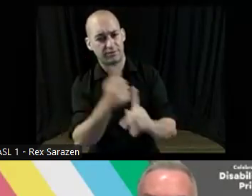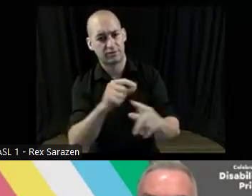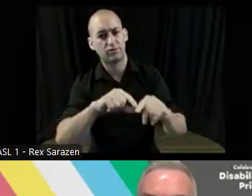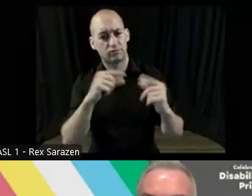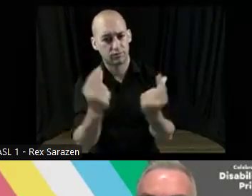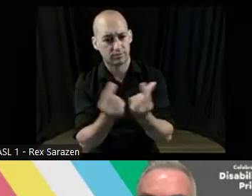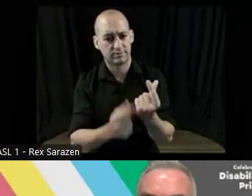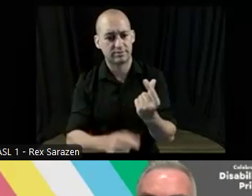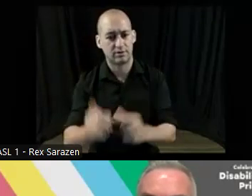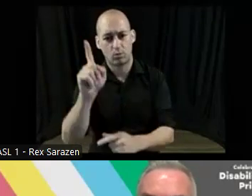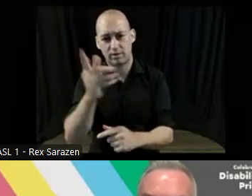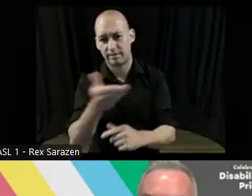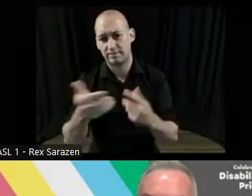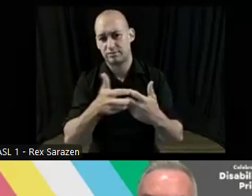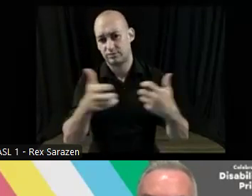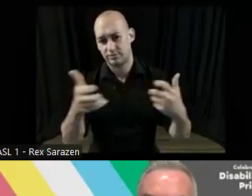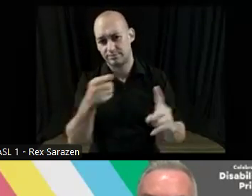we emphasized was that